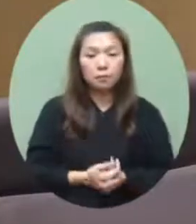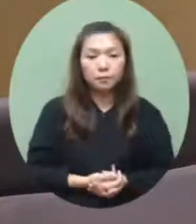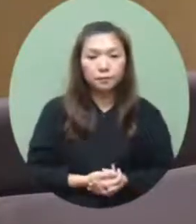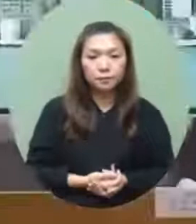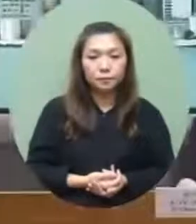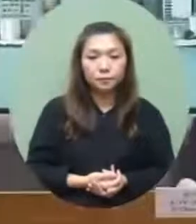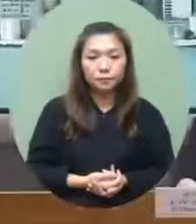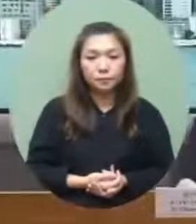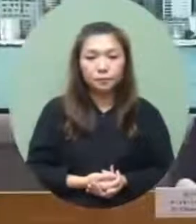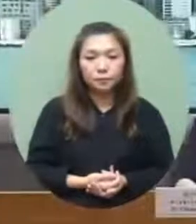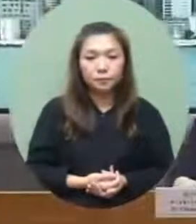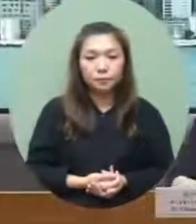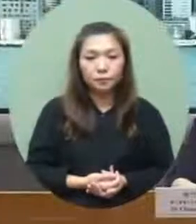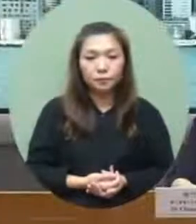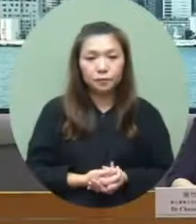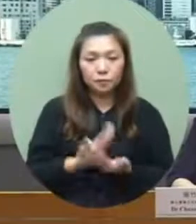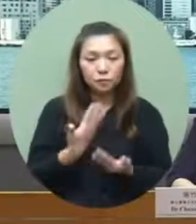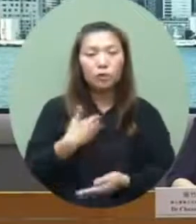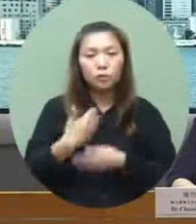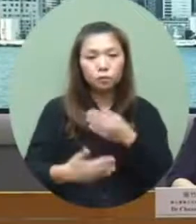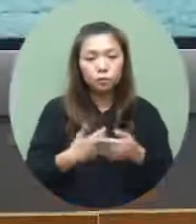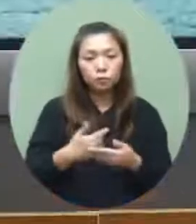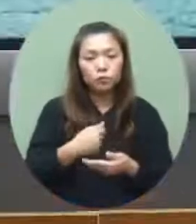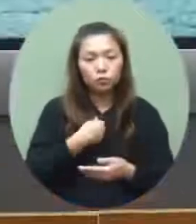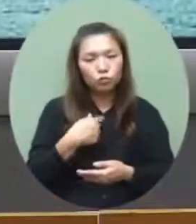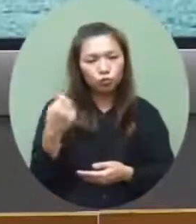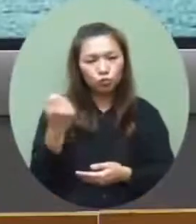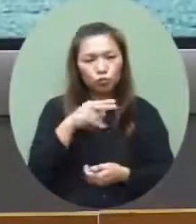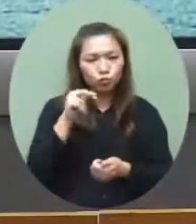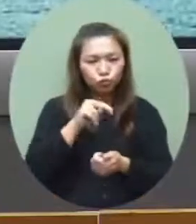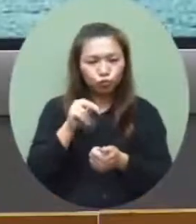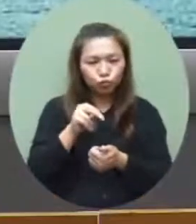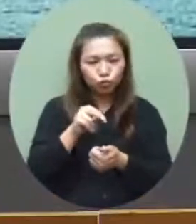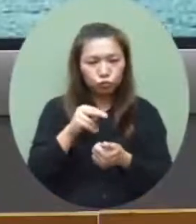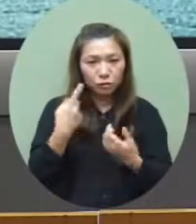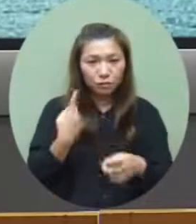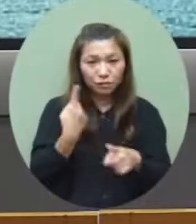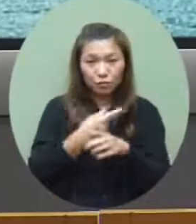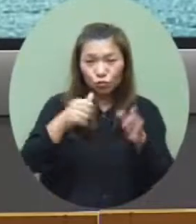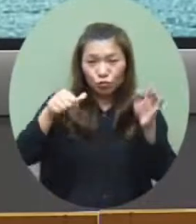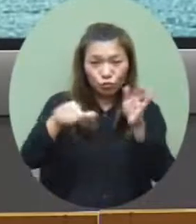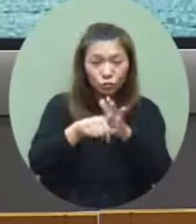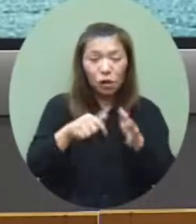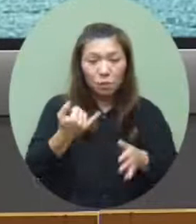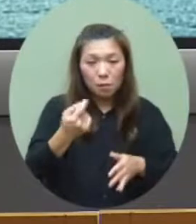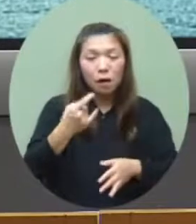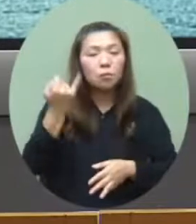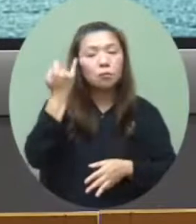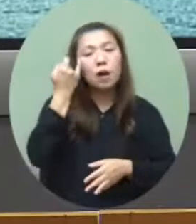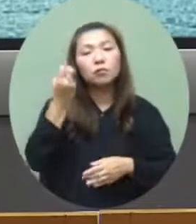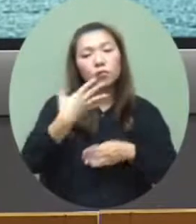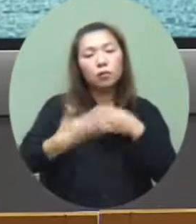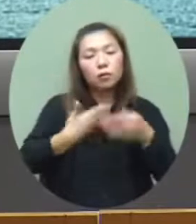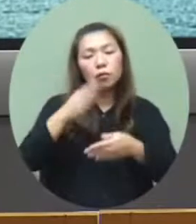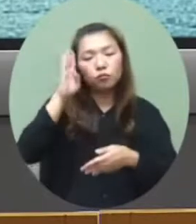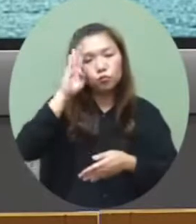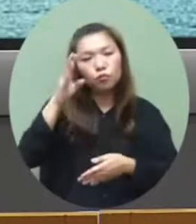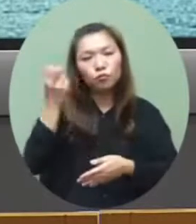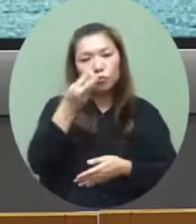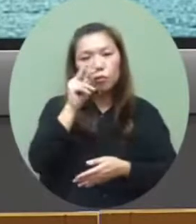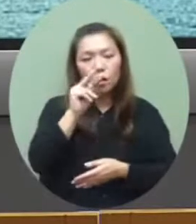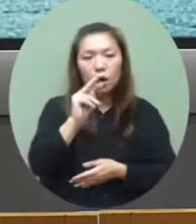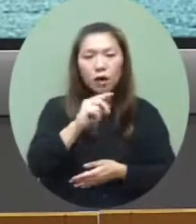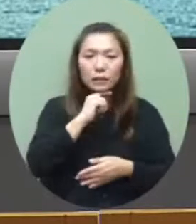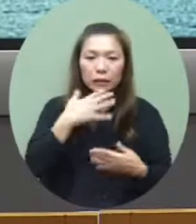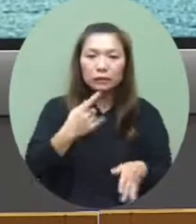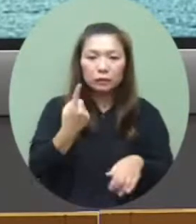some redeployment and so on. Right, with regard to the trend, we have to keep this under observation as to whether